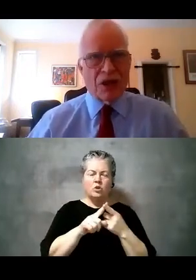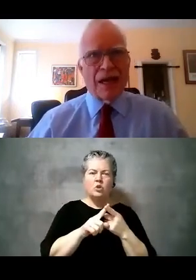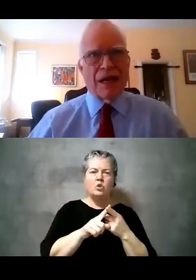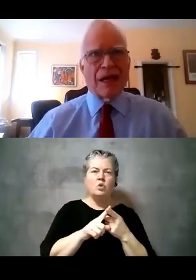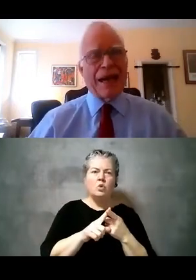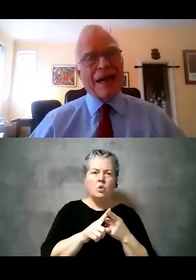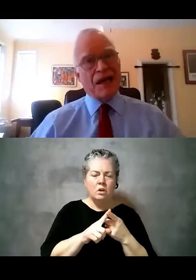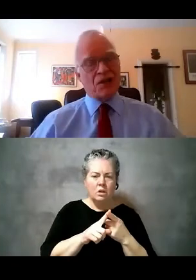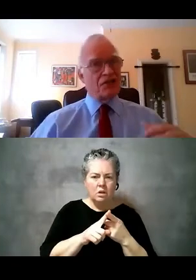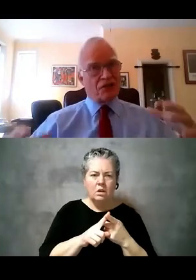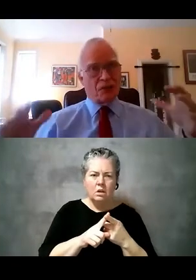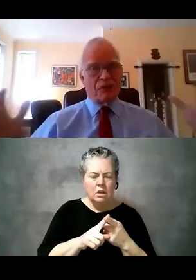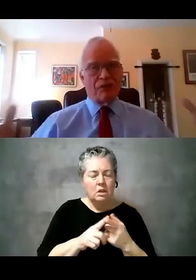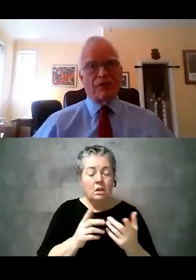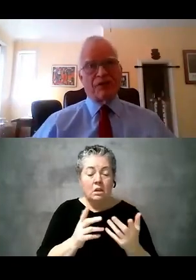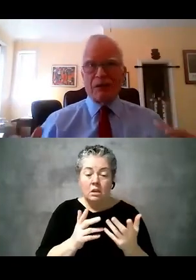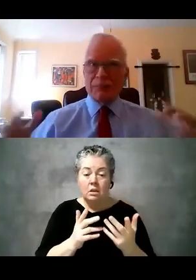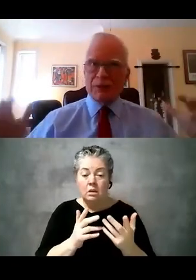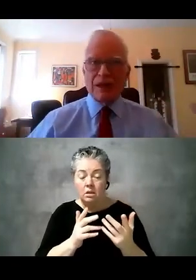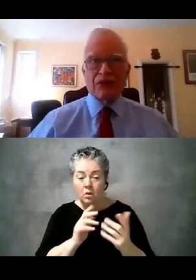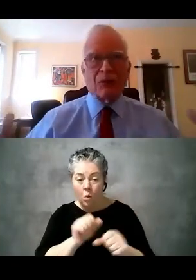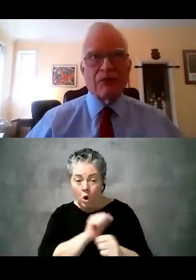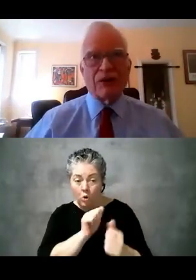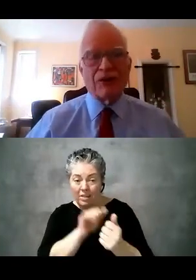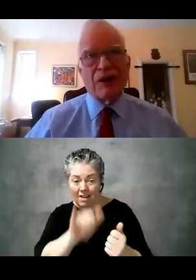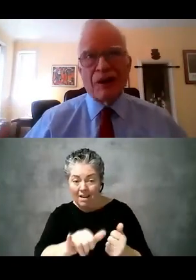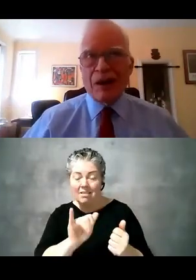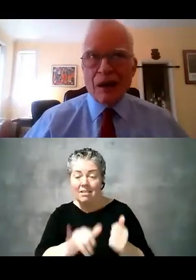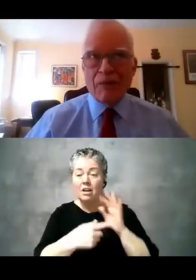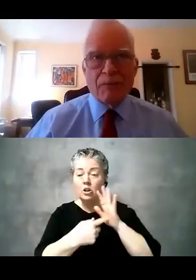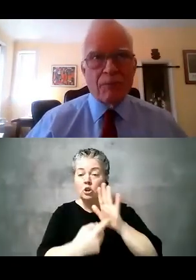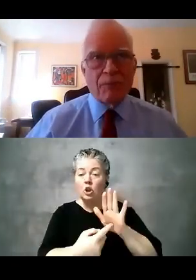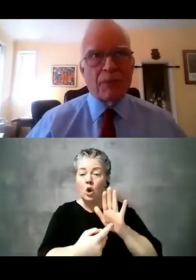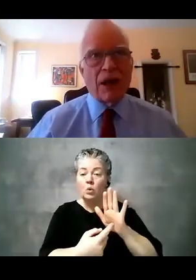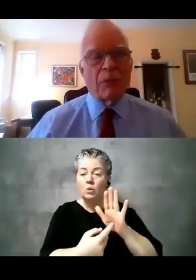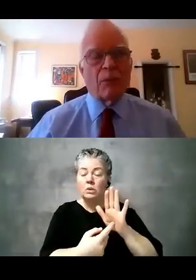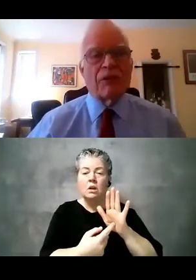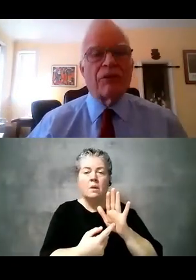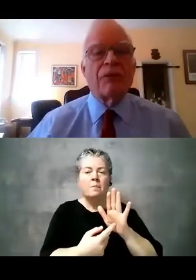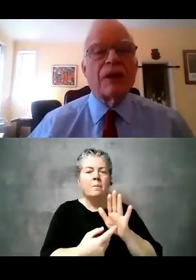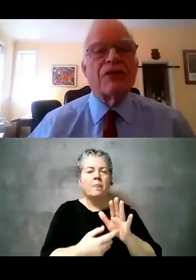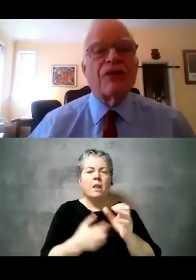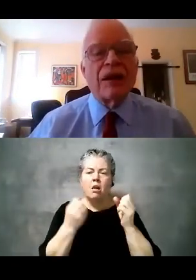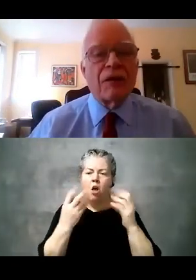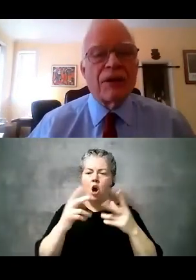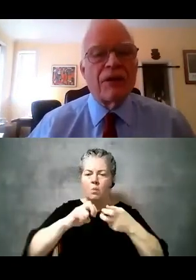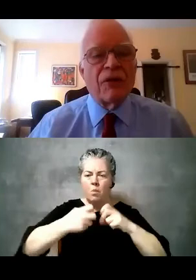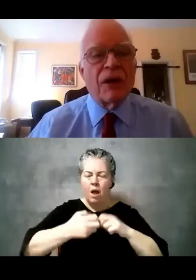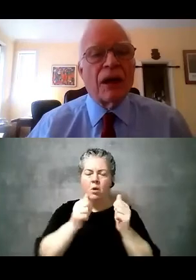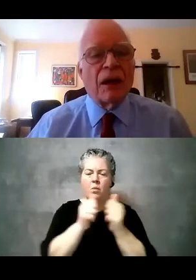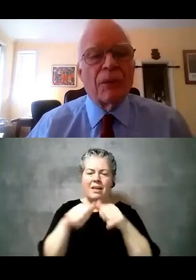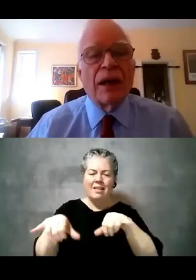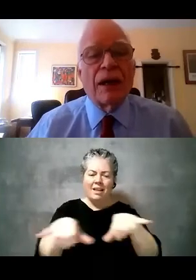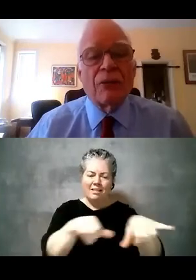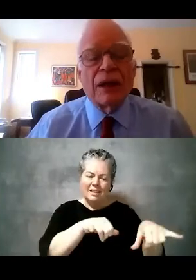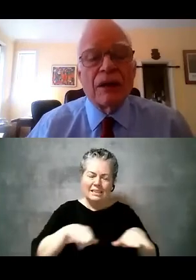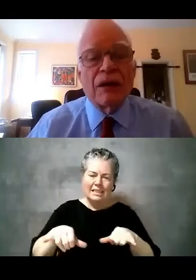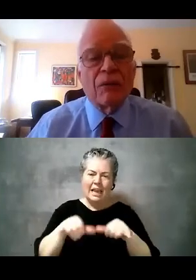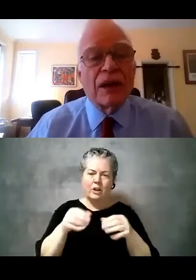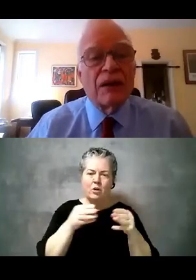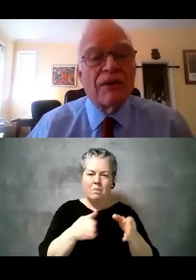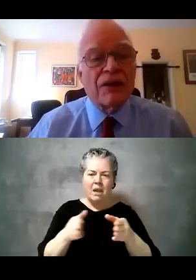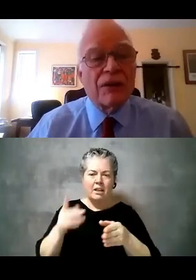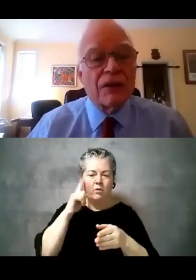of heterogeneity. And that actually just reveals, that replication reveals a big problem with the standard methods for non-compliance. We